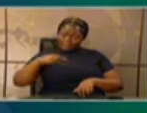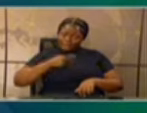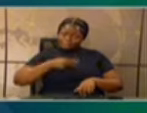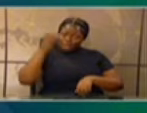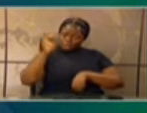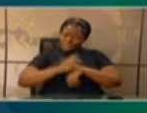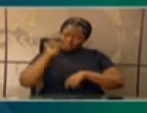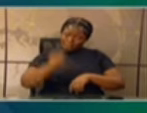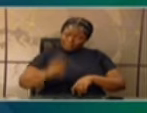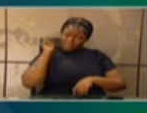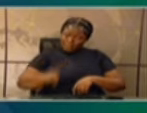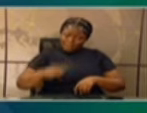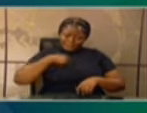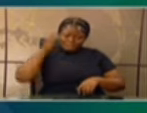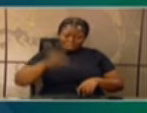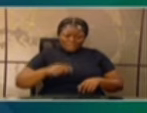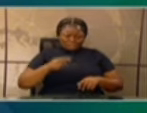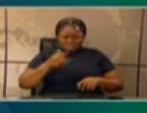Kwa si wako uno kwa unipa.